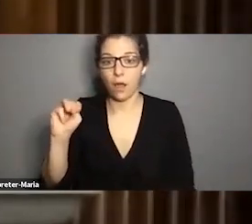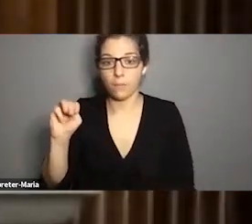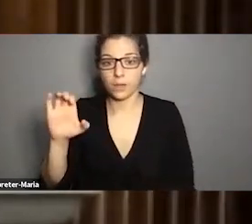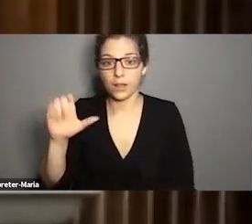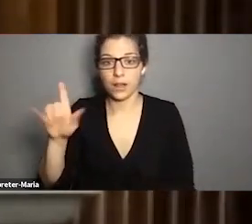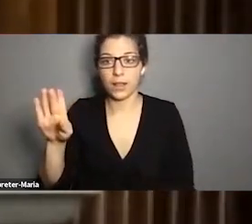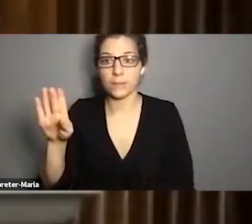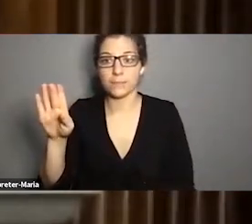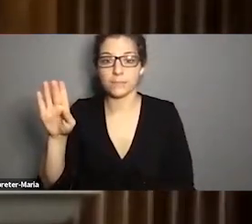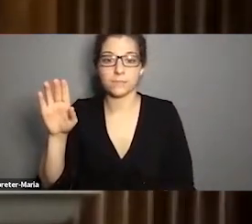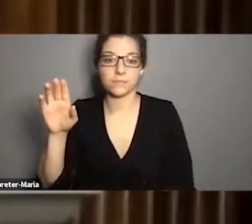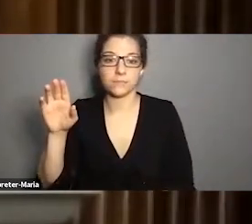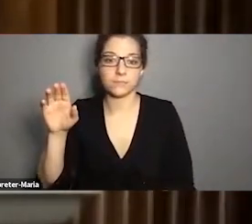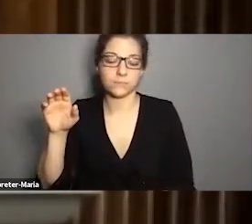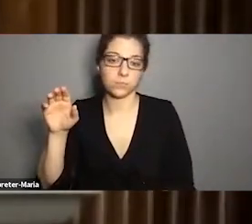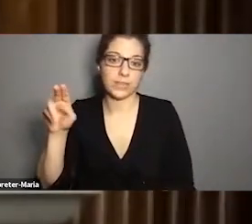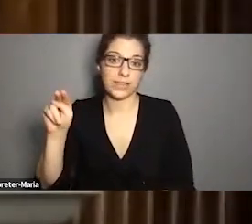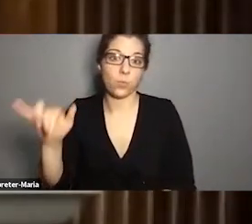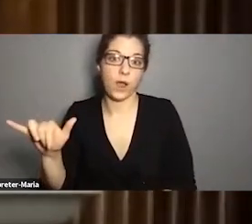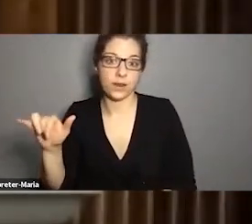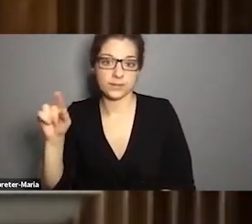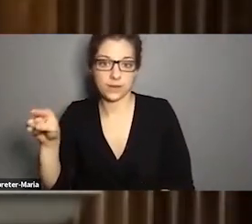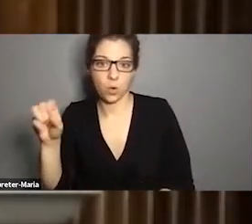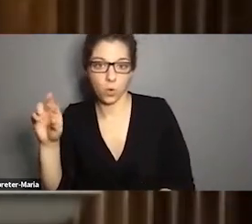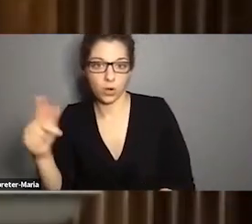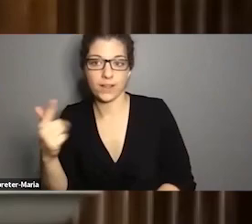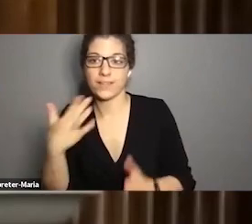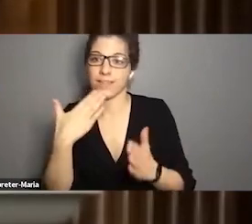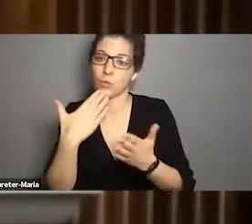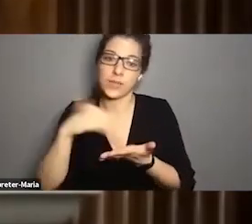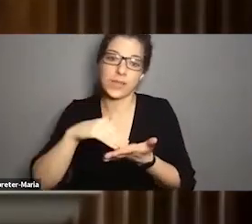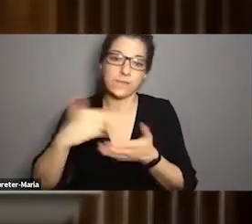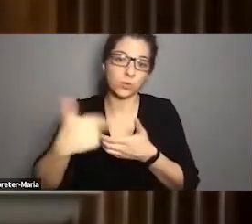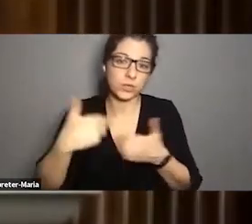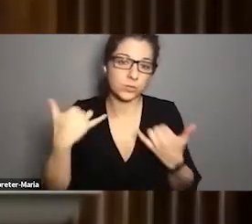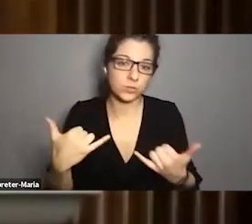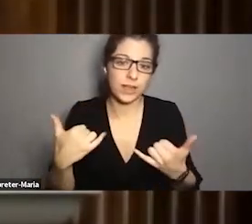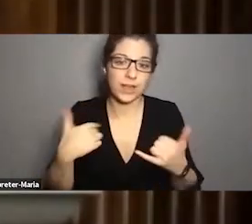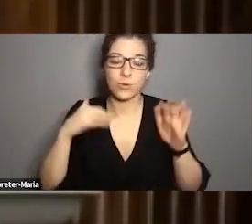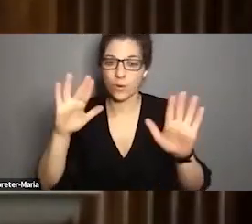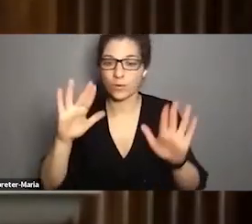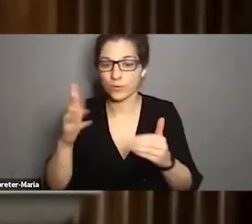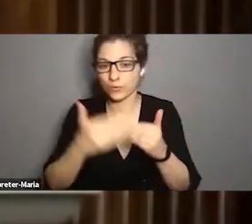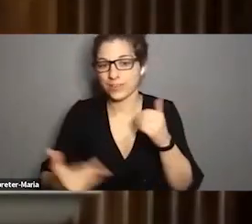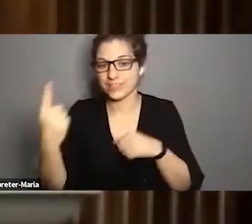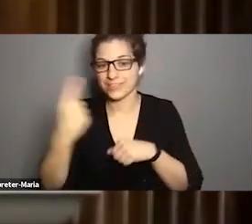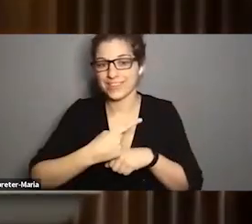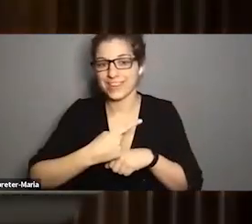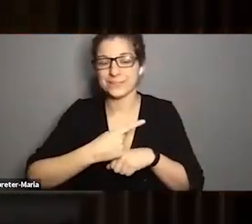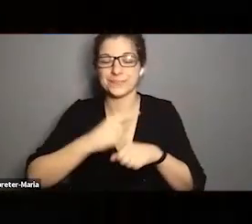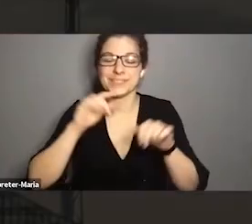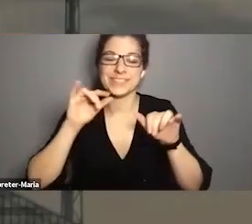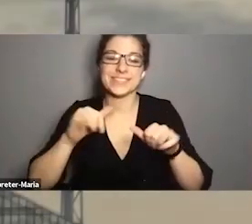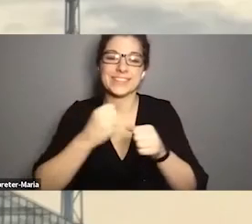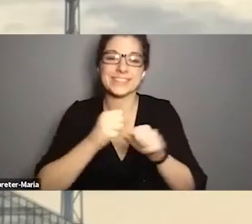info@econclubny.org. Again, thank you all for joining today. Have a wonderful rest of the day. Stay safe.